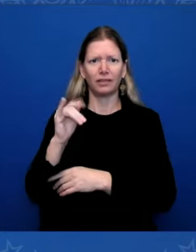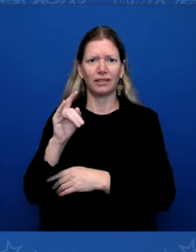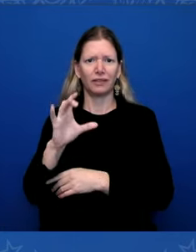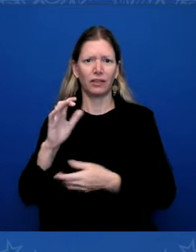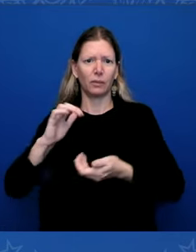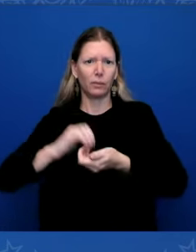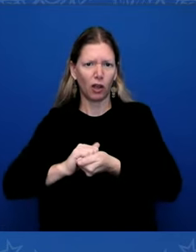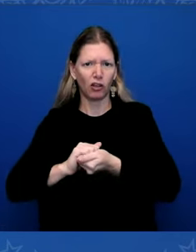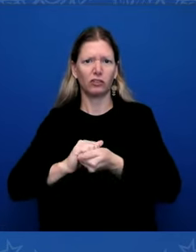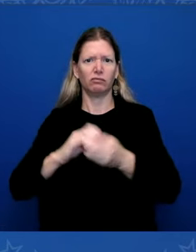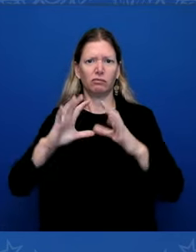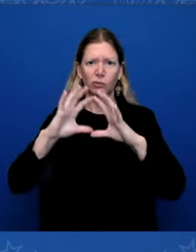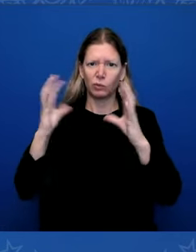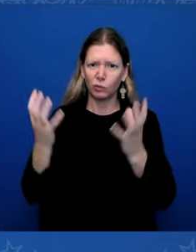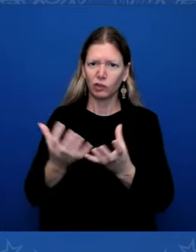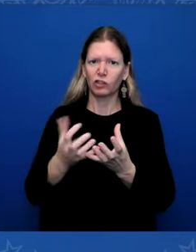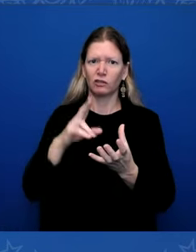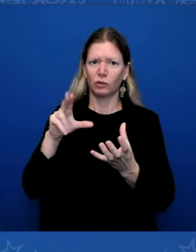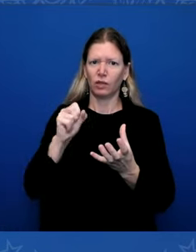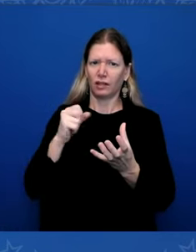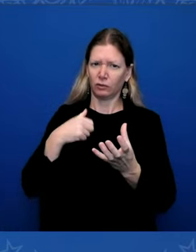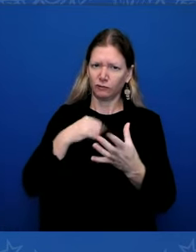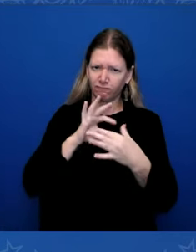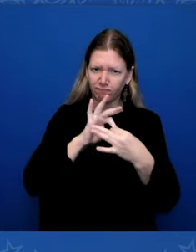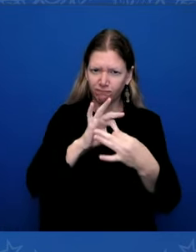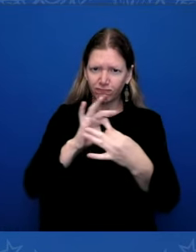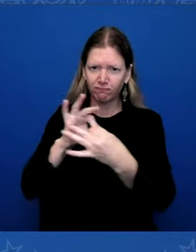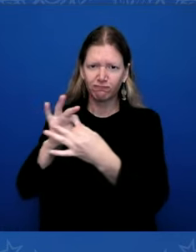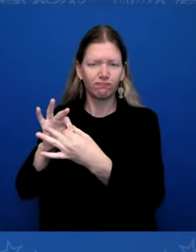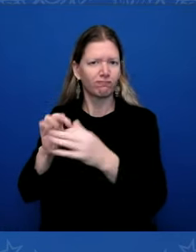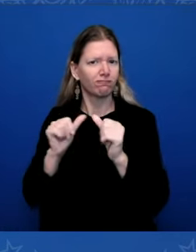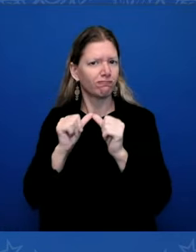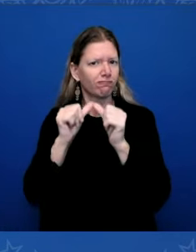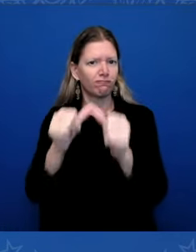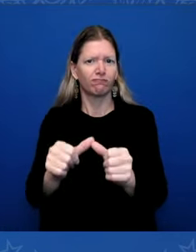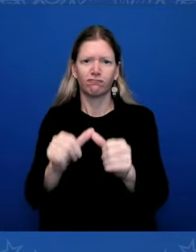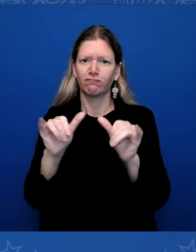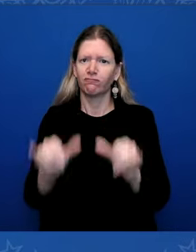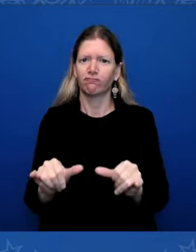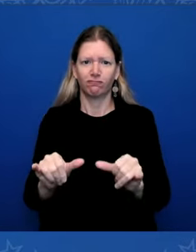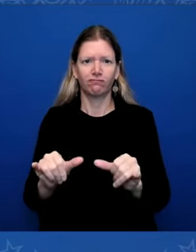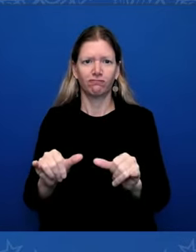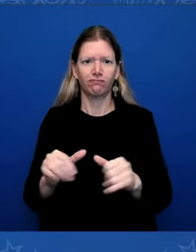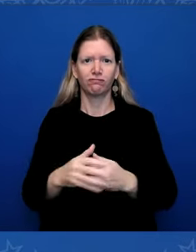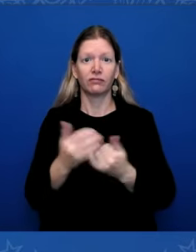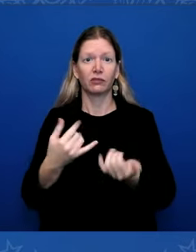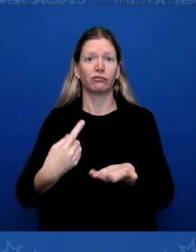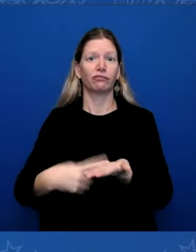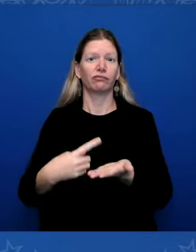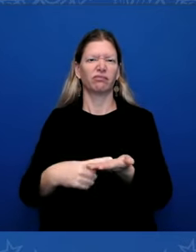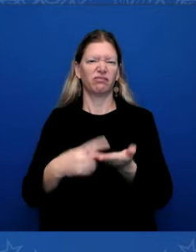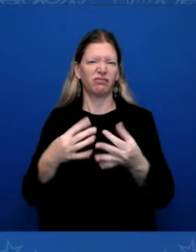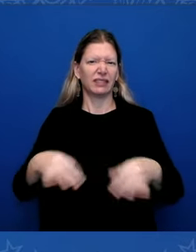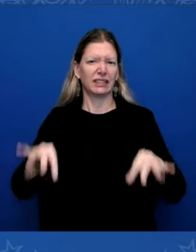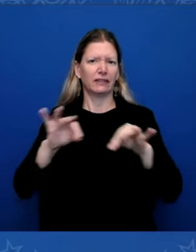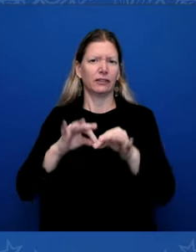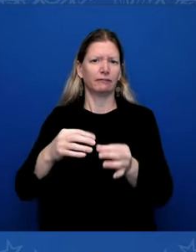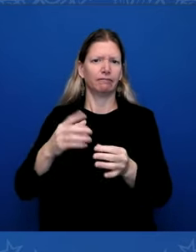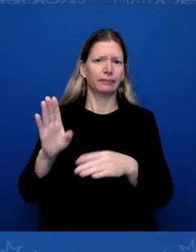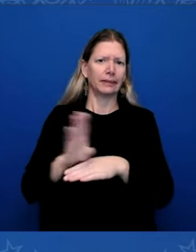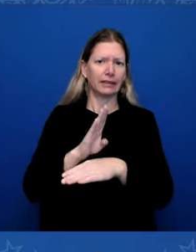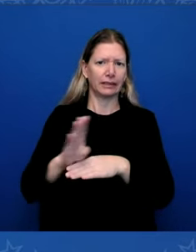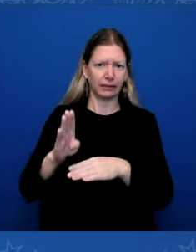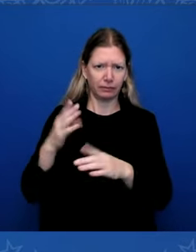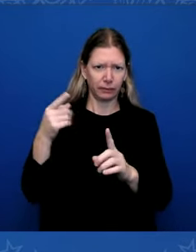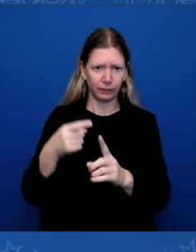me also speak to a significant business we got done in India during the G20 summit. This was an important moment for the United